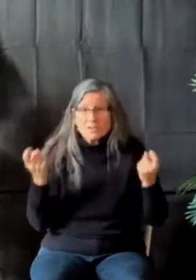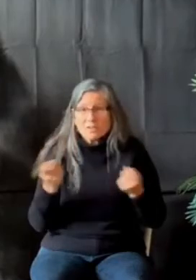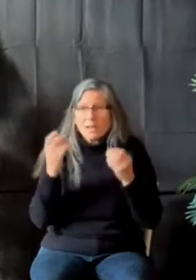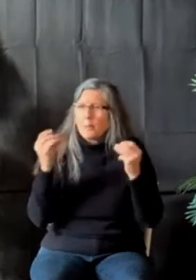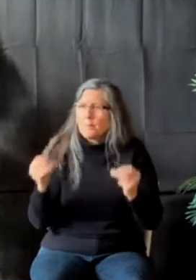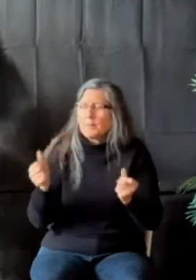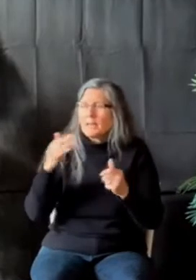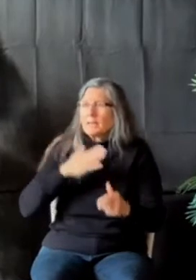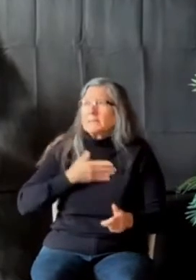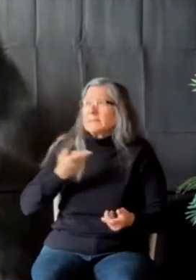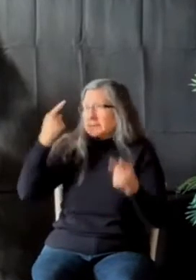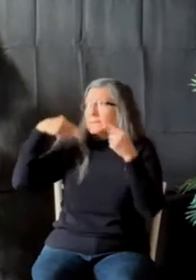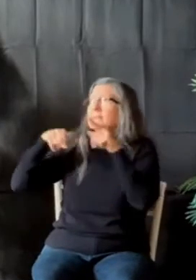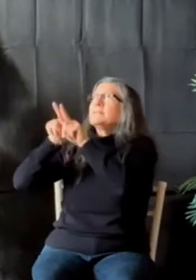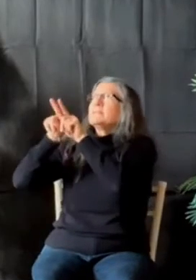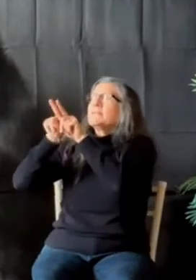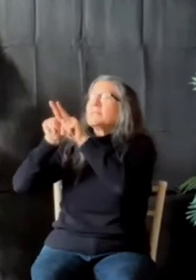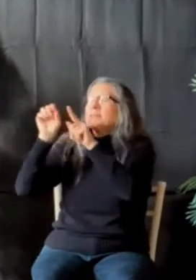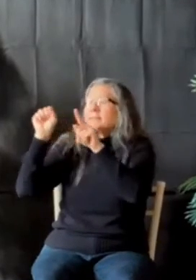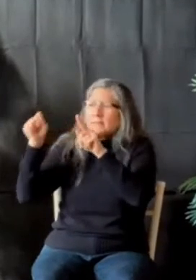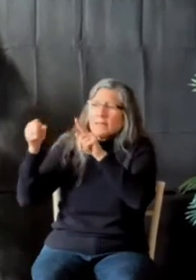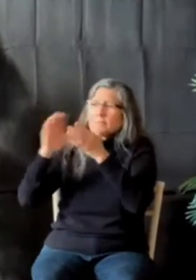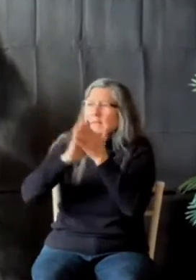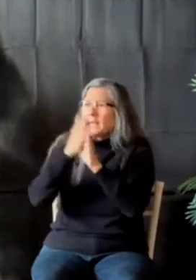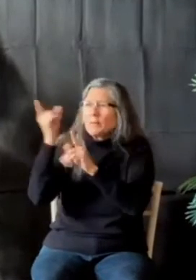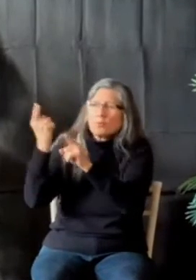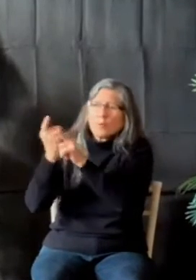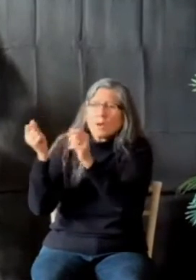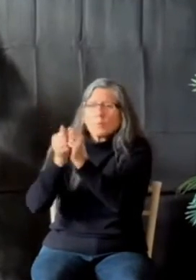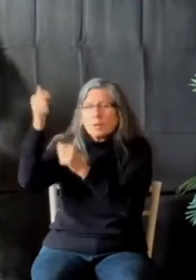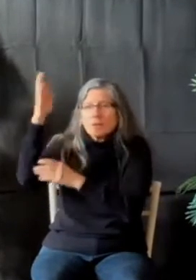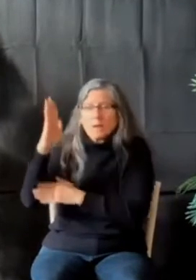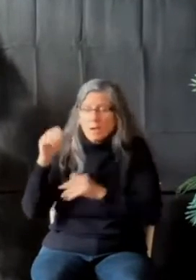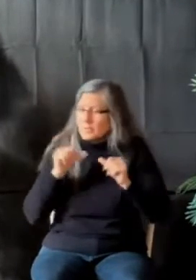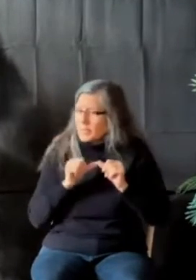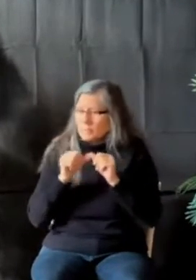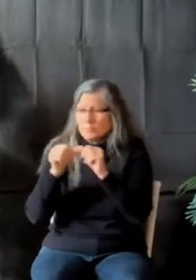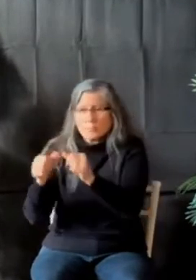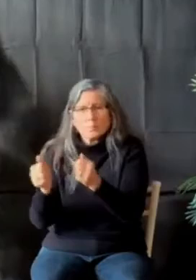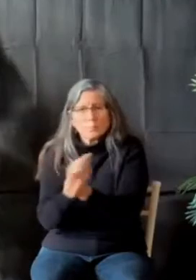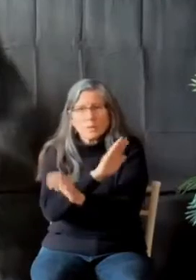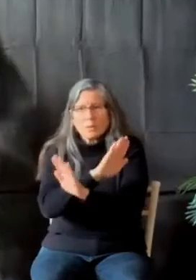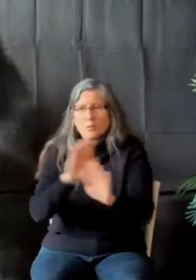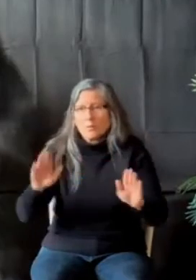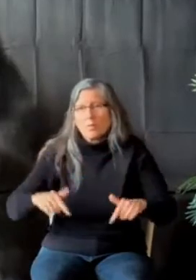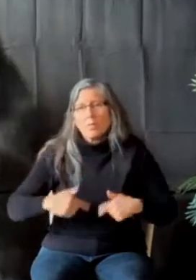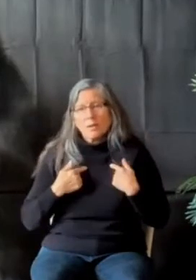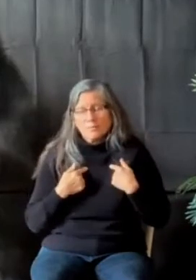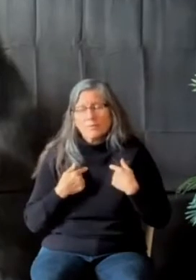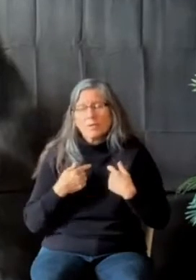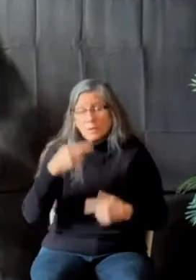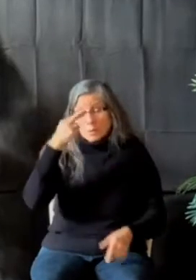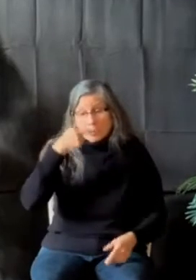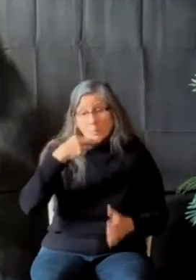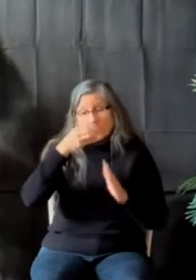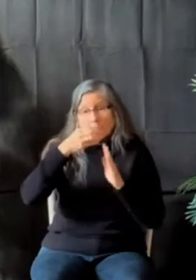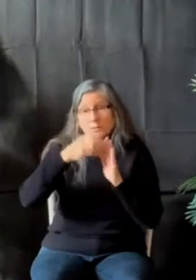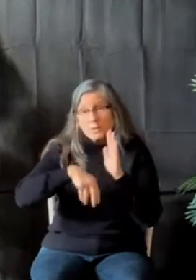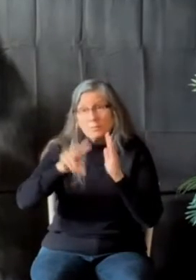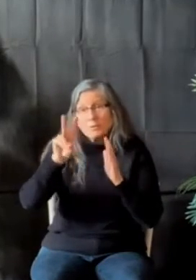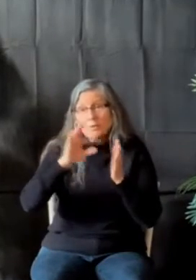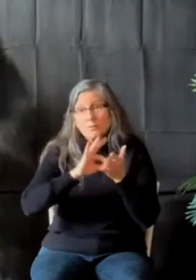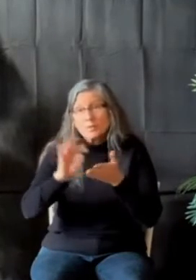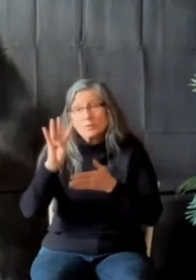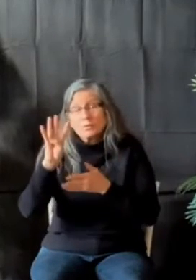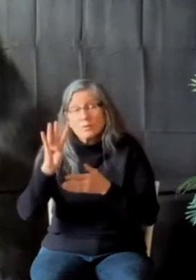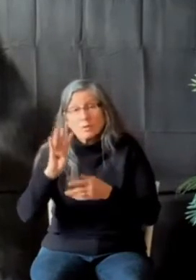immediately confess it. Immediately get right with God. And then go on with your life. In Romans 2 and verse 4,